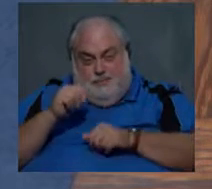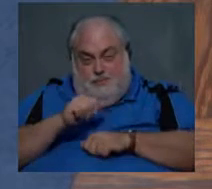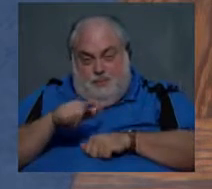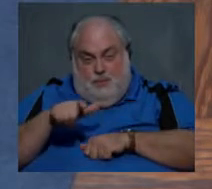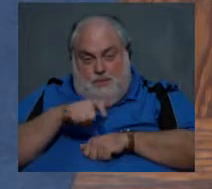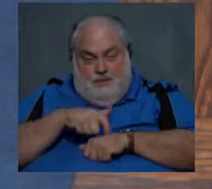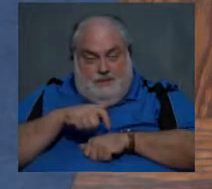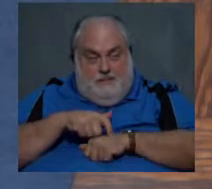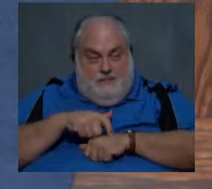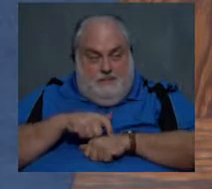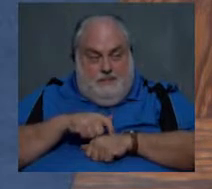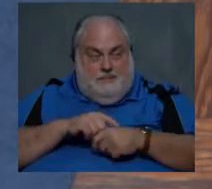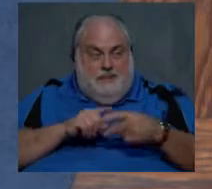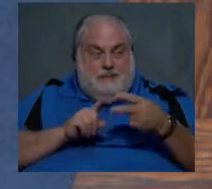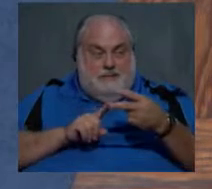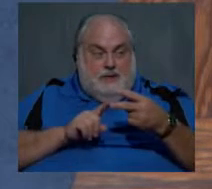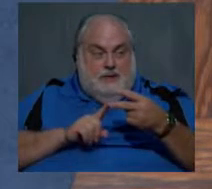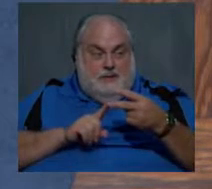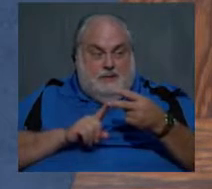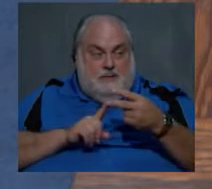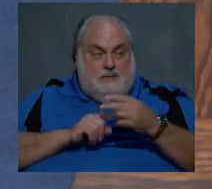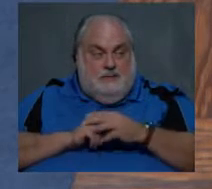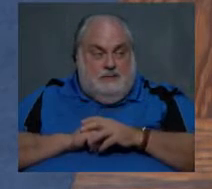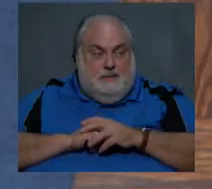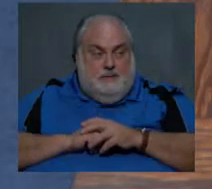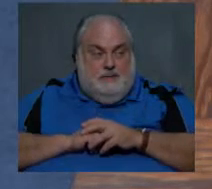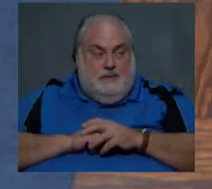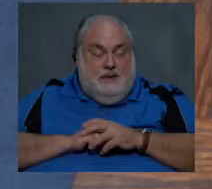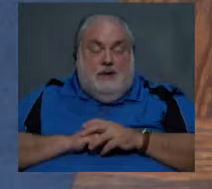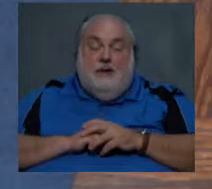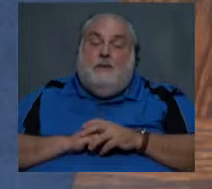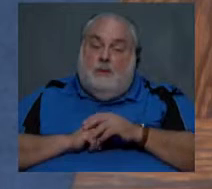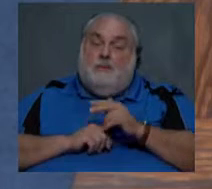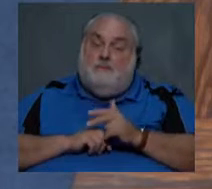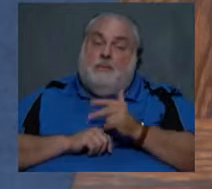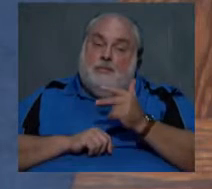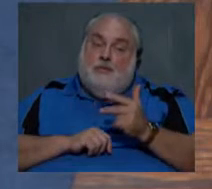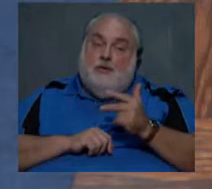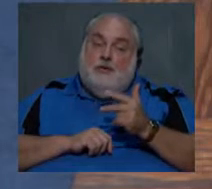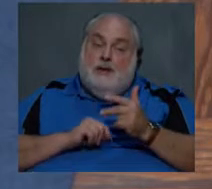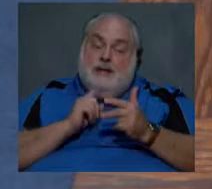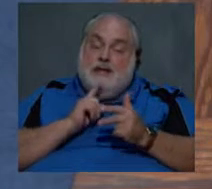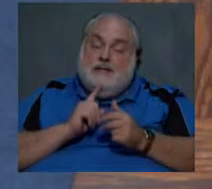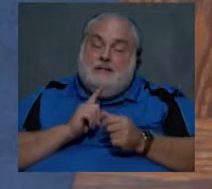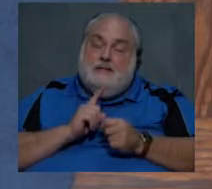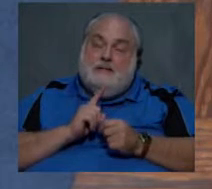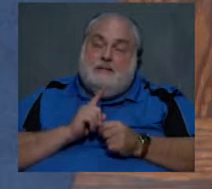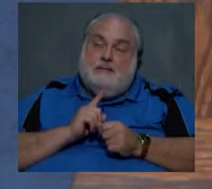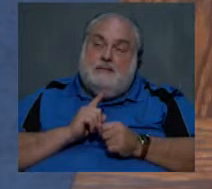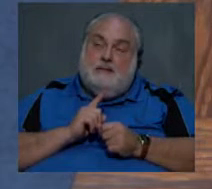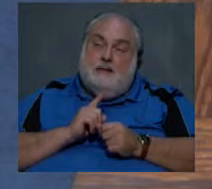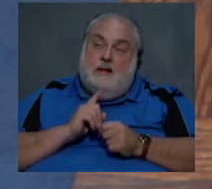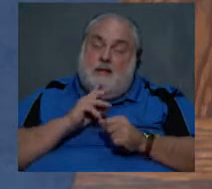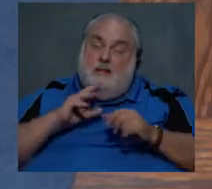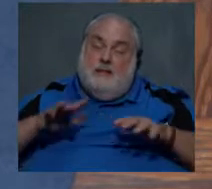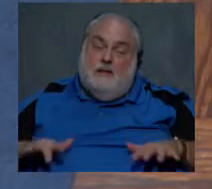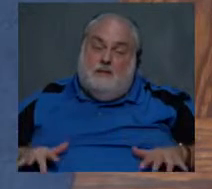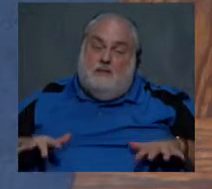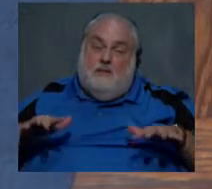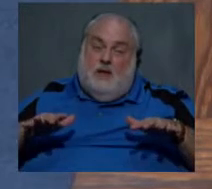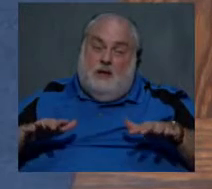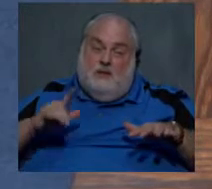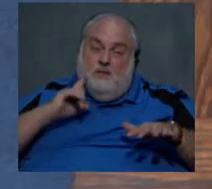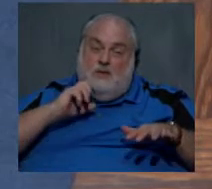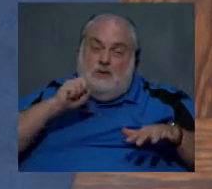So that's my second concern. Another concern is the adequate flood provisions for the